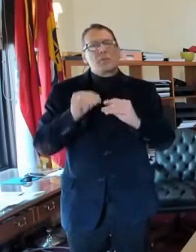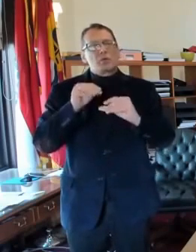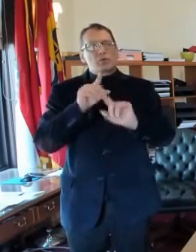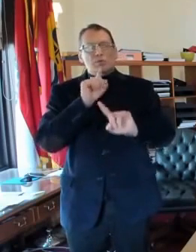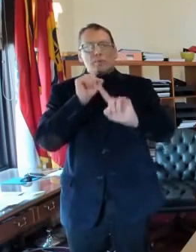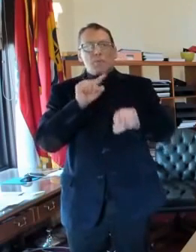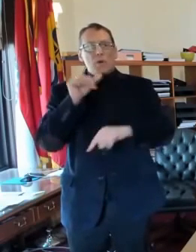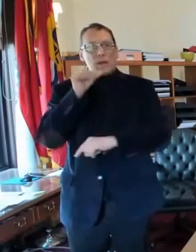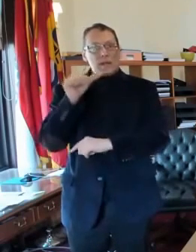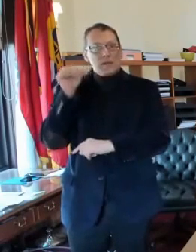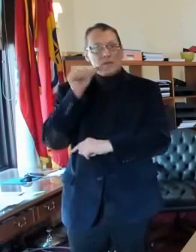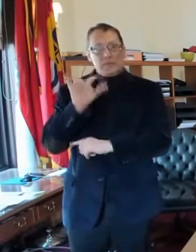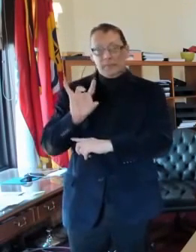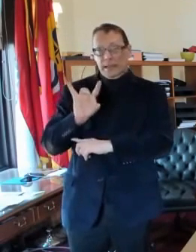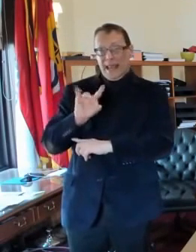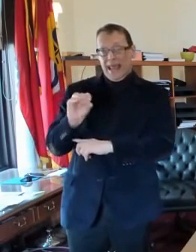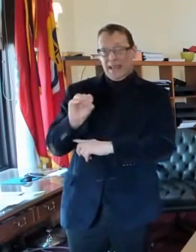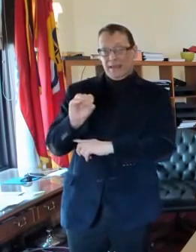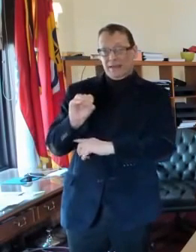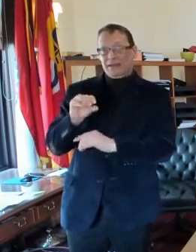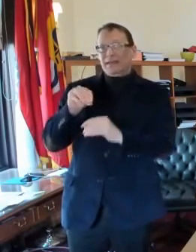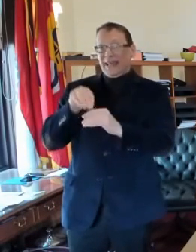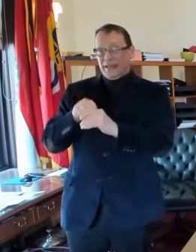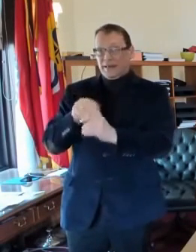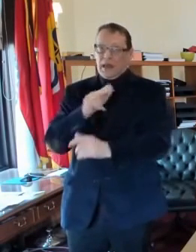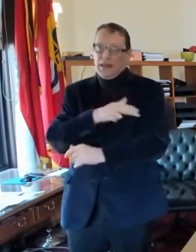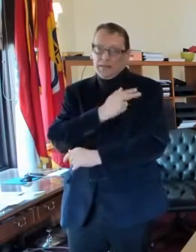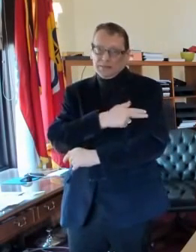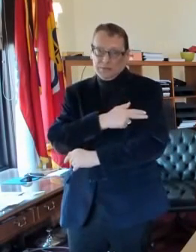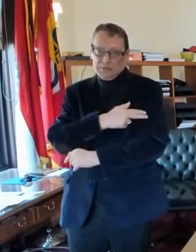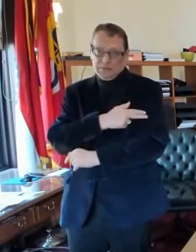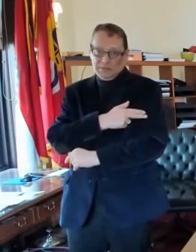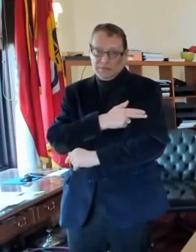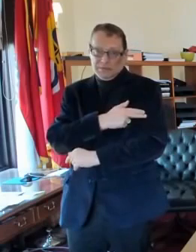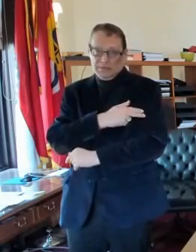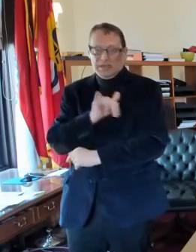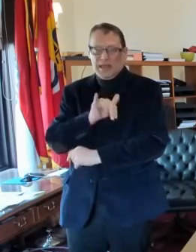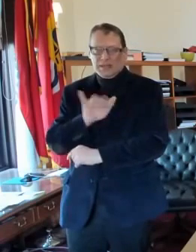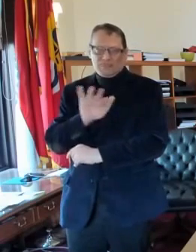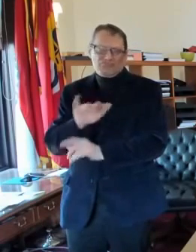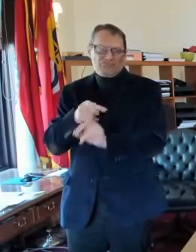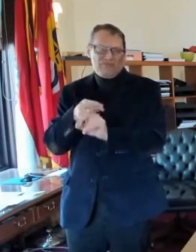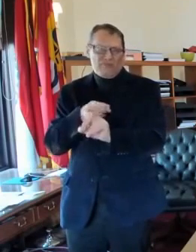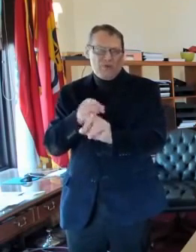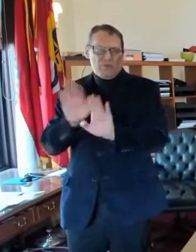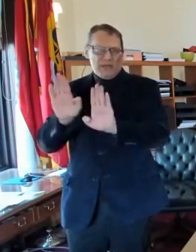yesterday was that 80 people were admitted to the hospital. That's probably a number from Sunday.